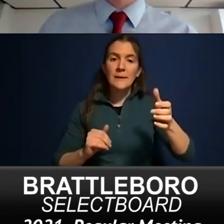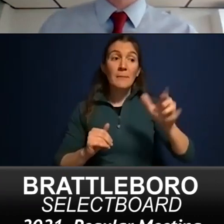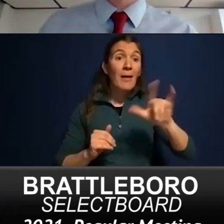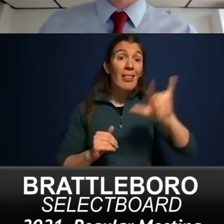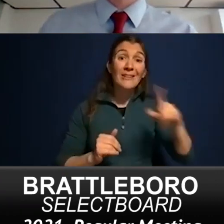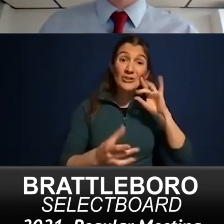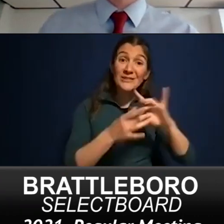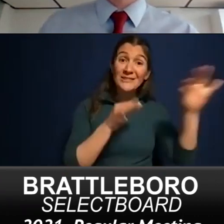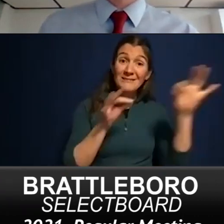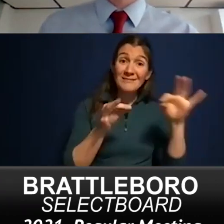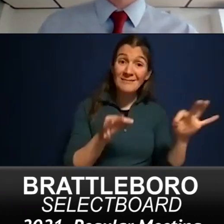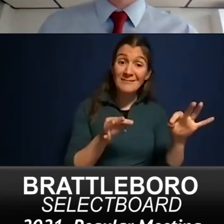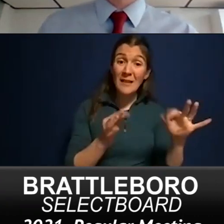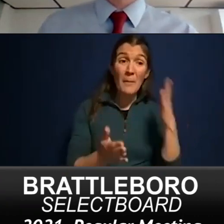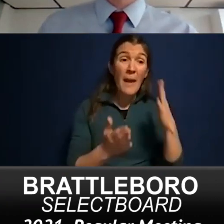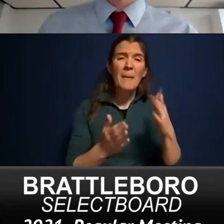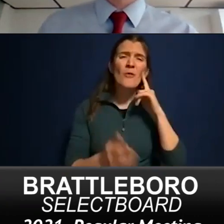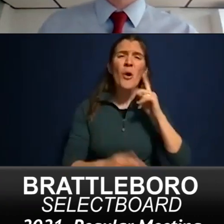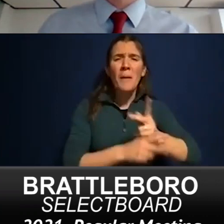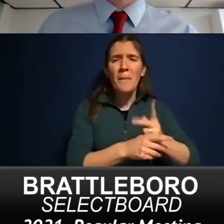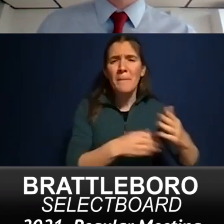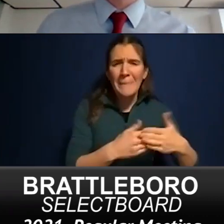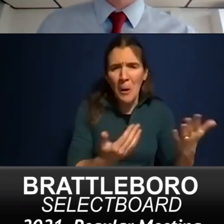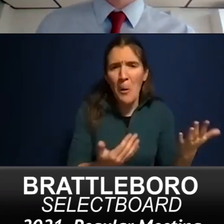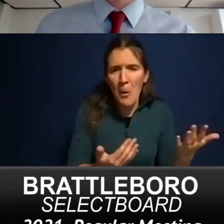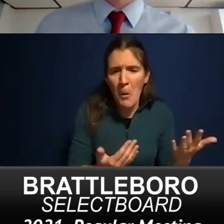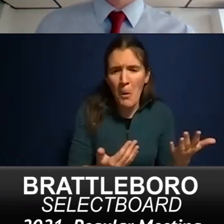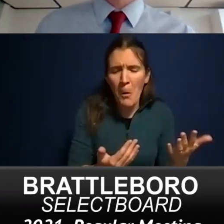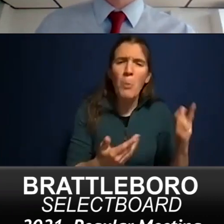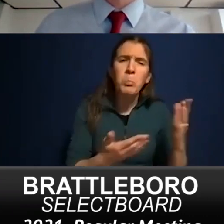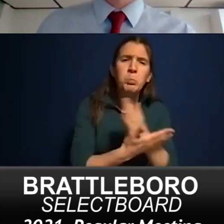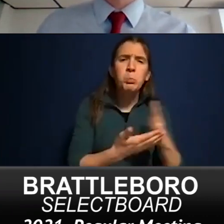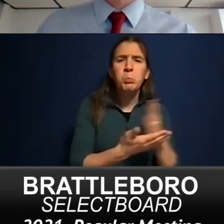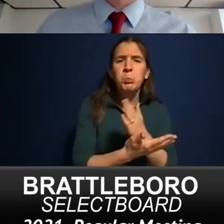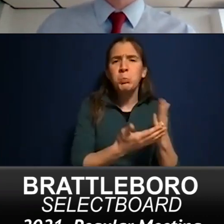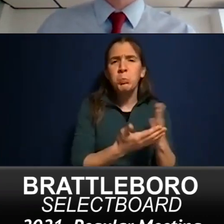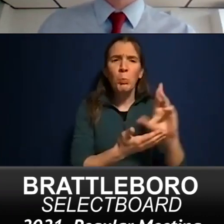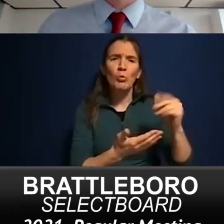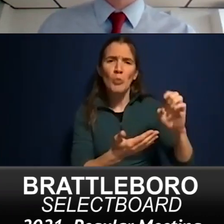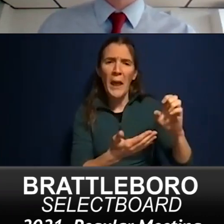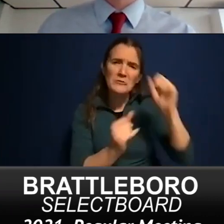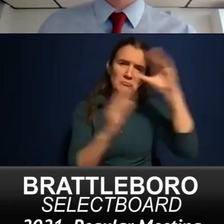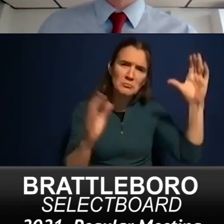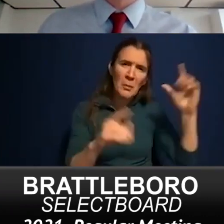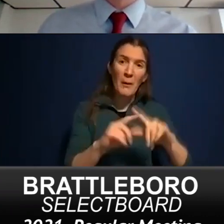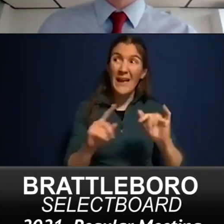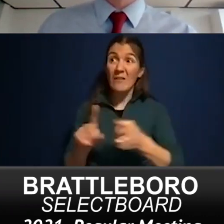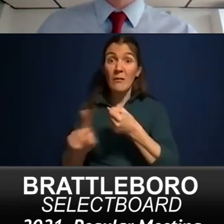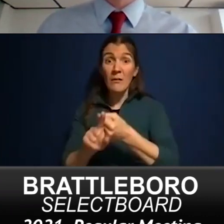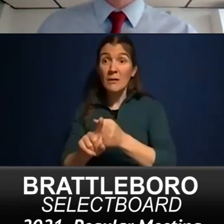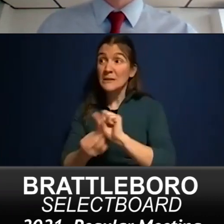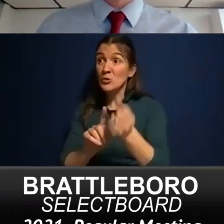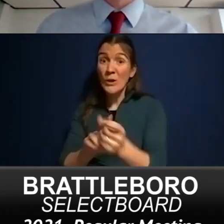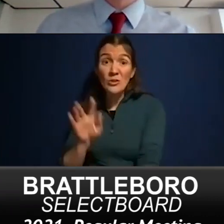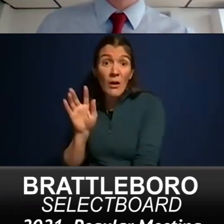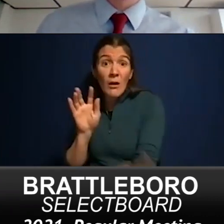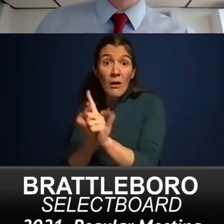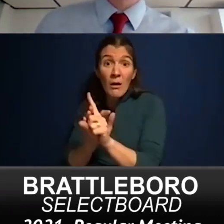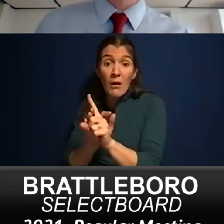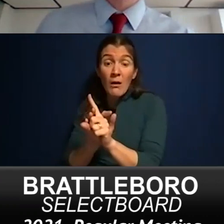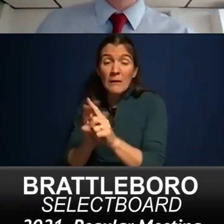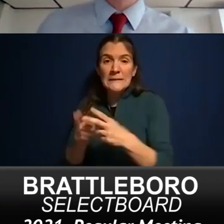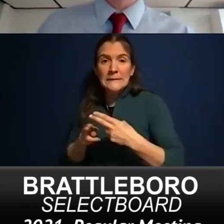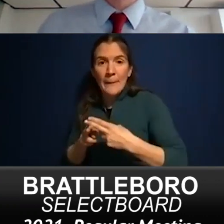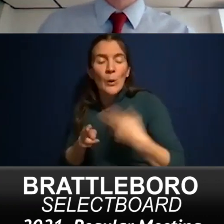was describing, you know, maybe for babysitting, there's like a reasonable range we could imagine. But if there's a situation where there's a